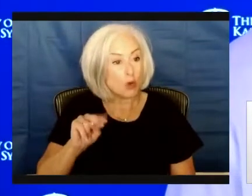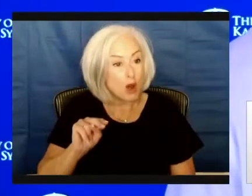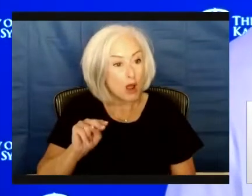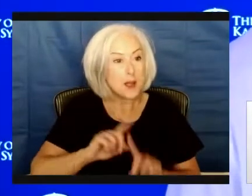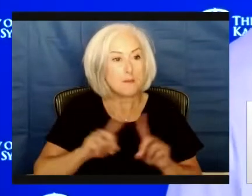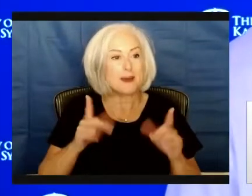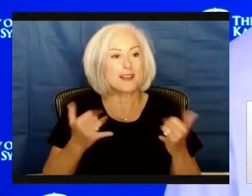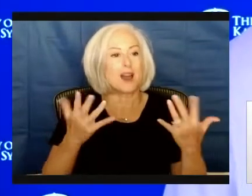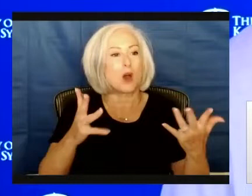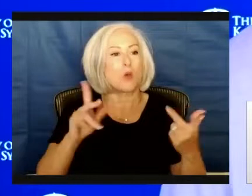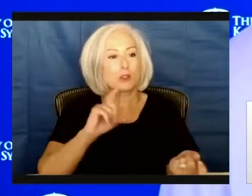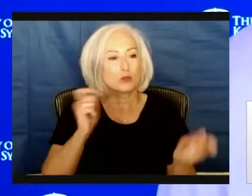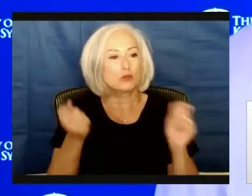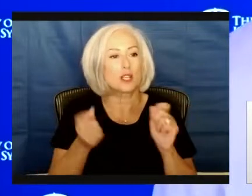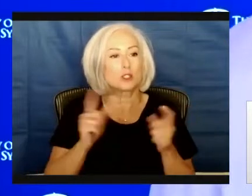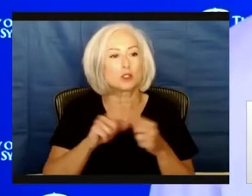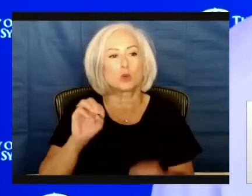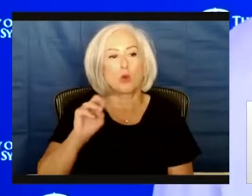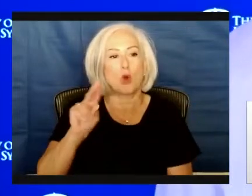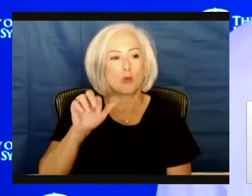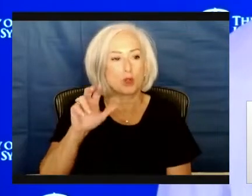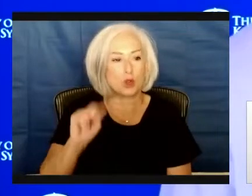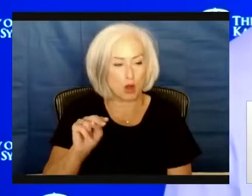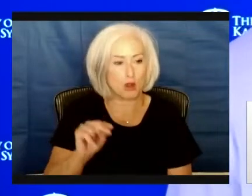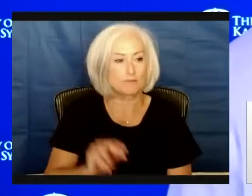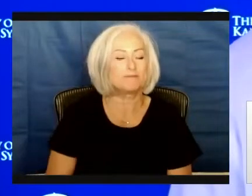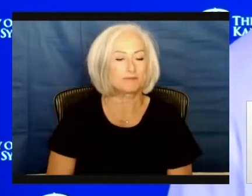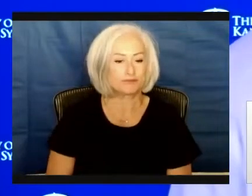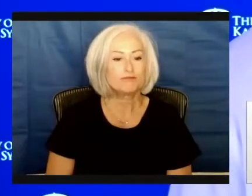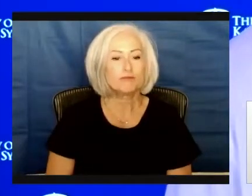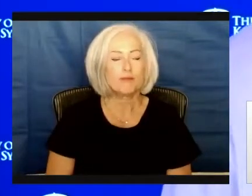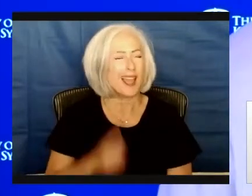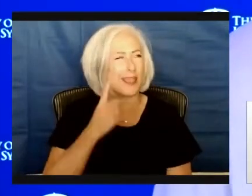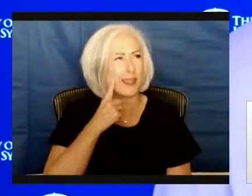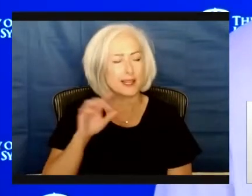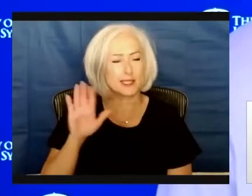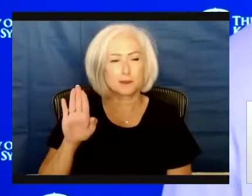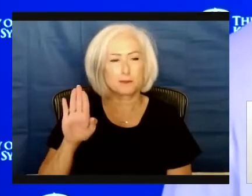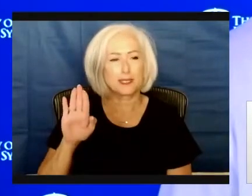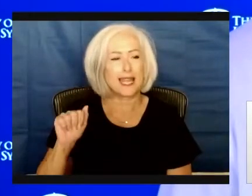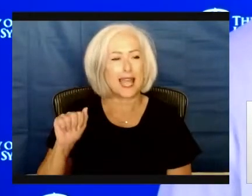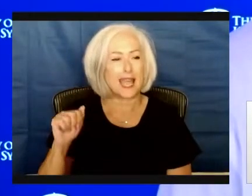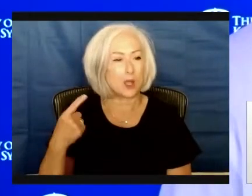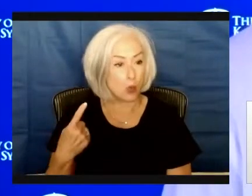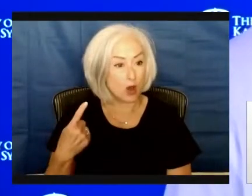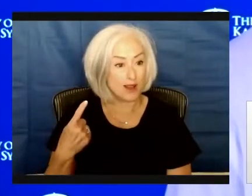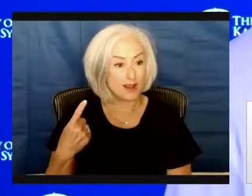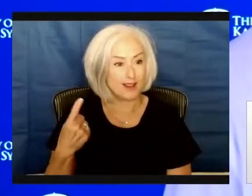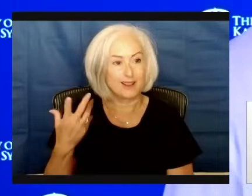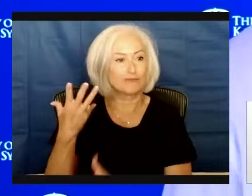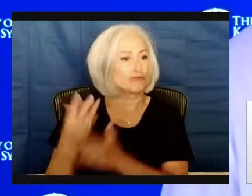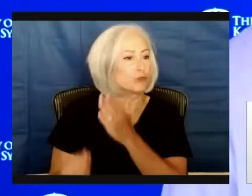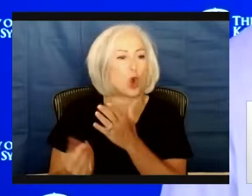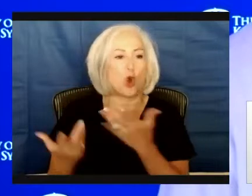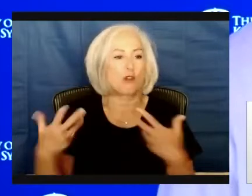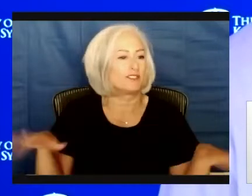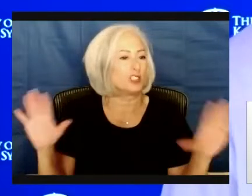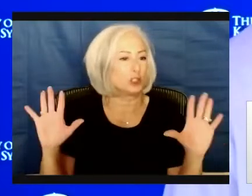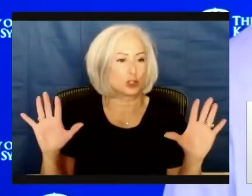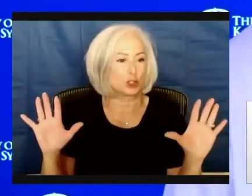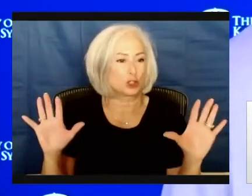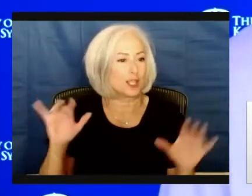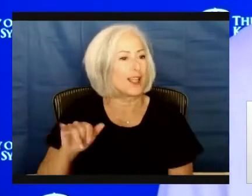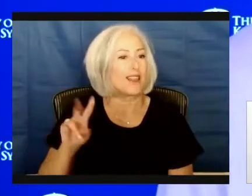right. They were studying Omicron, so I think that's BA1. That is gone now. That virus is gone. We